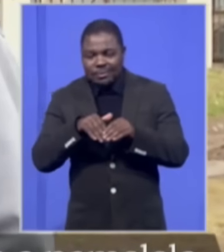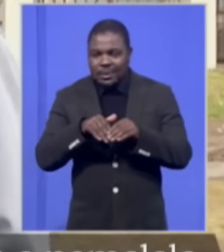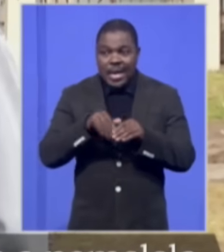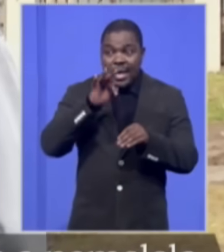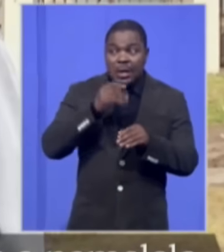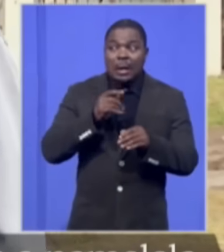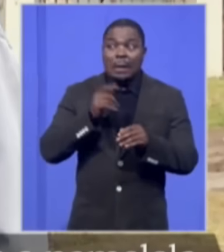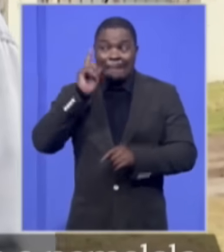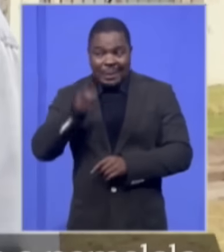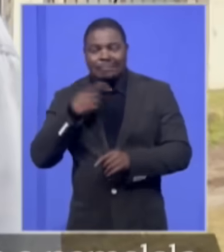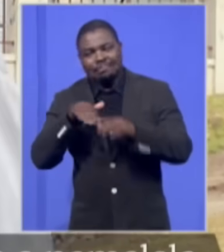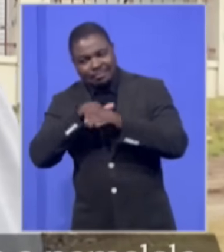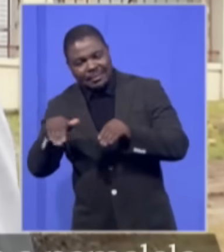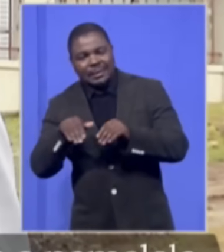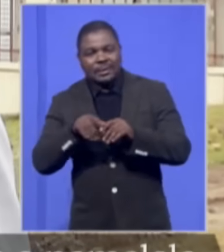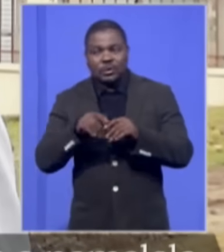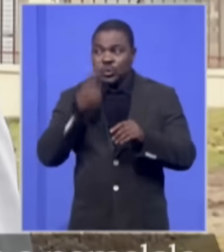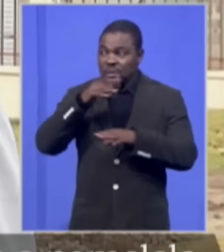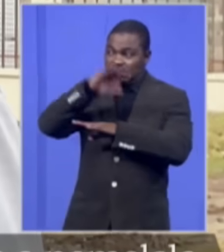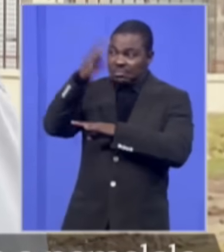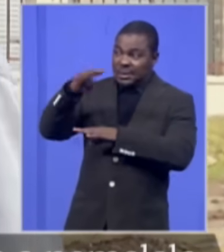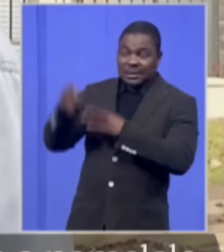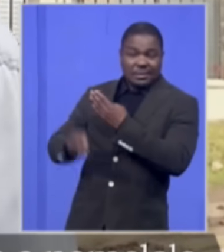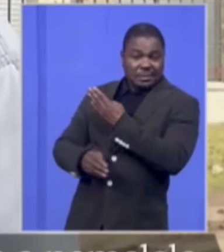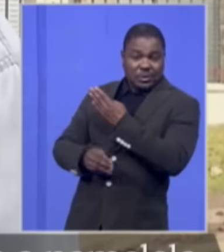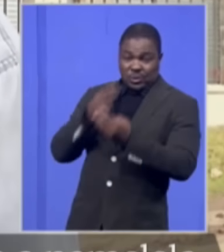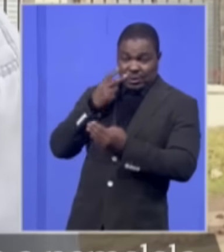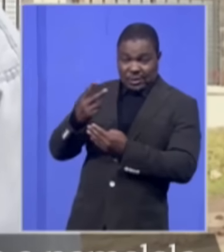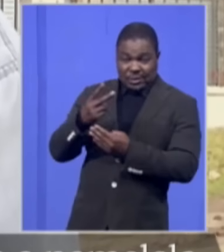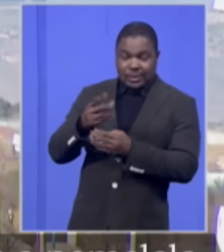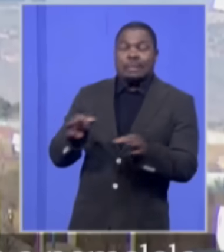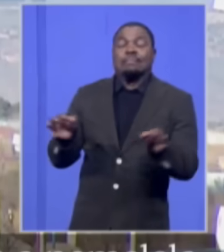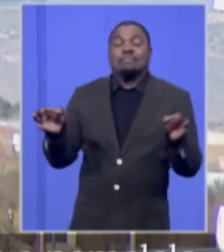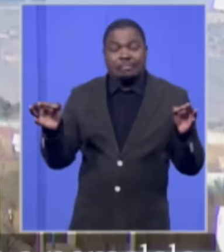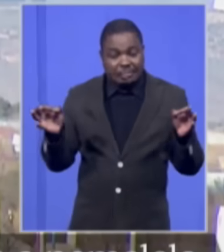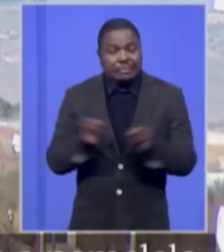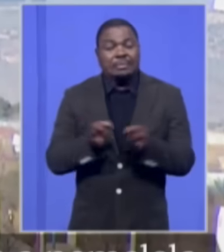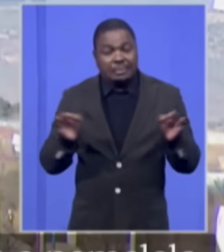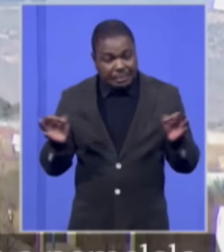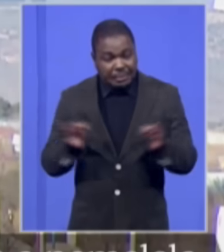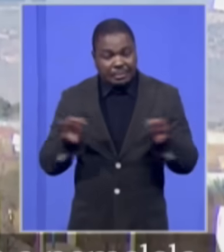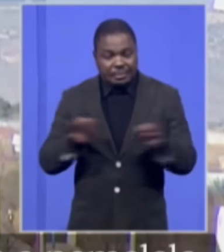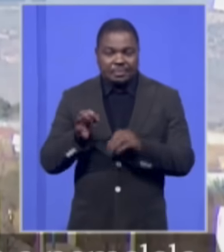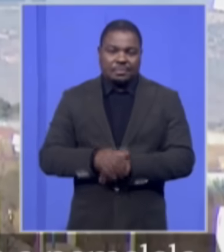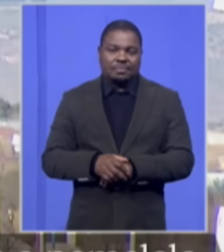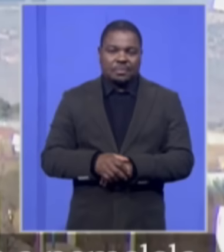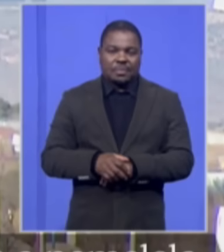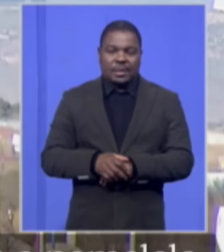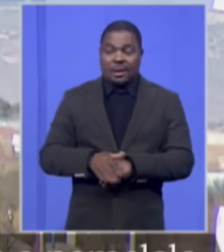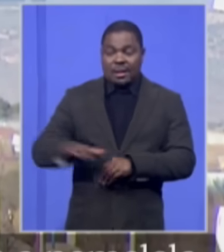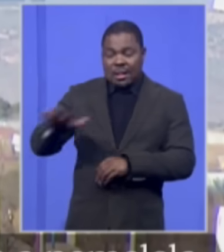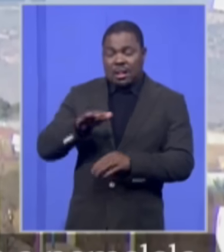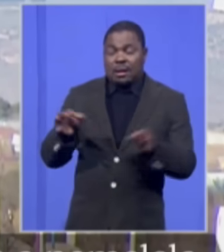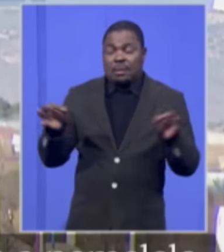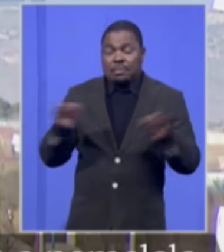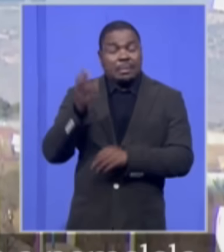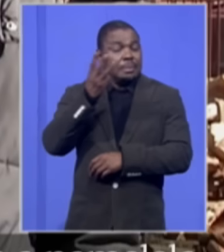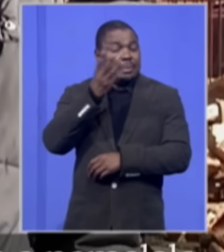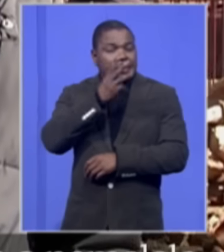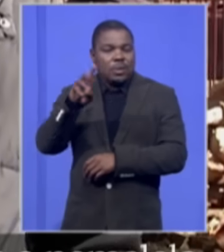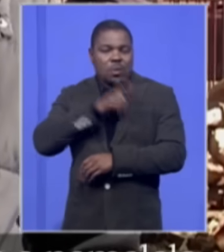ntate o ke ba tswela ka ntle wa di bona thabatsane di jwang tsane go a bata ka mona ka mere phela Ficksburg e bata go le